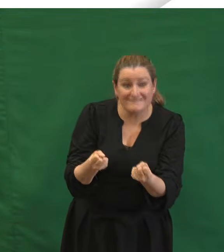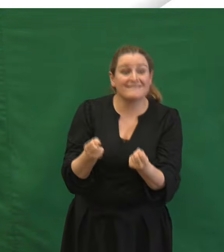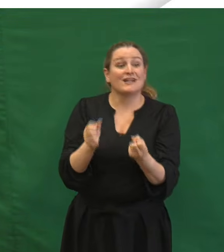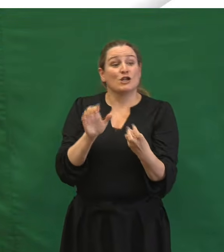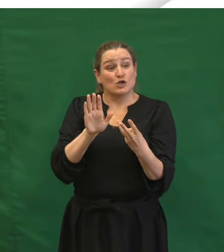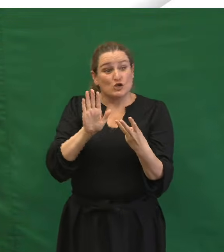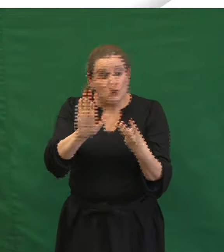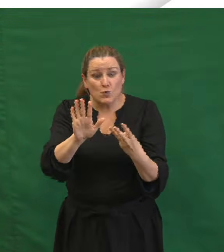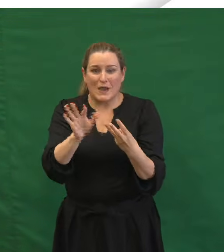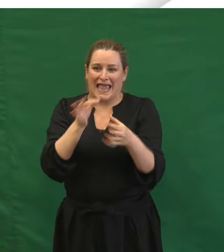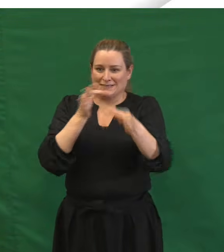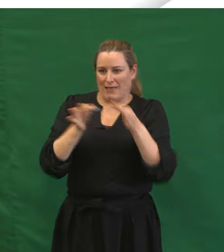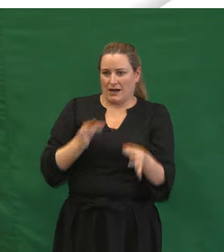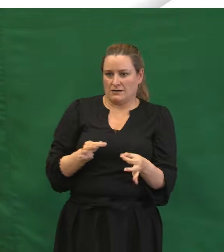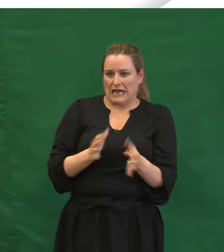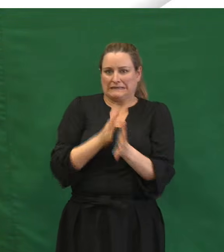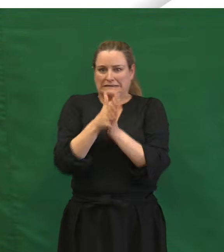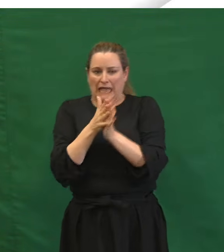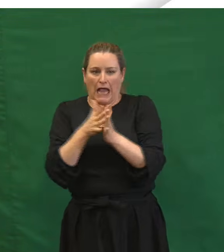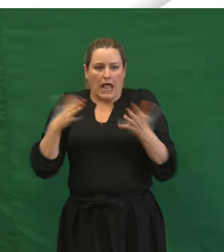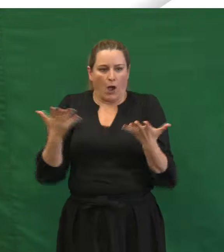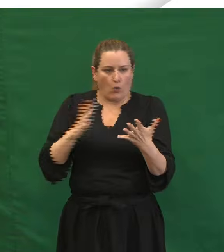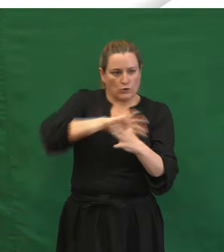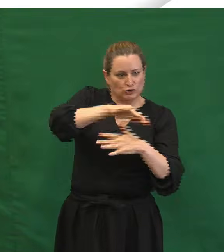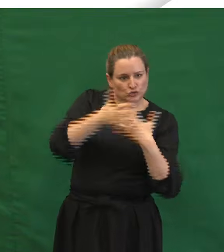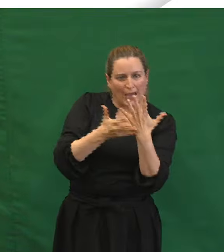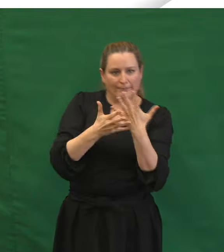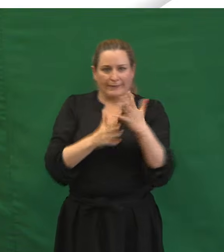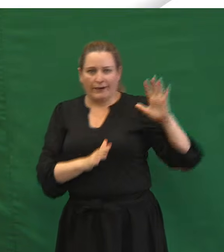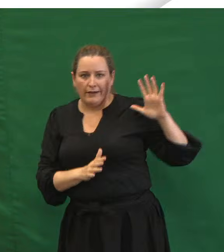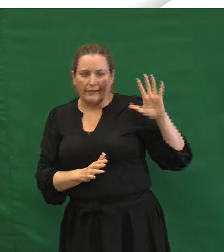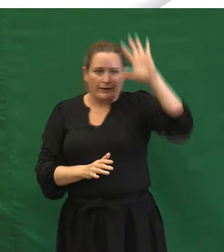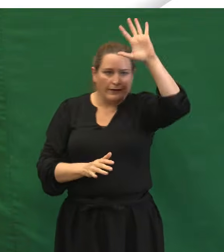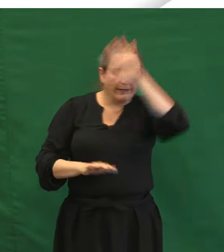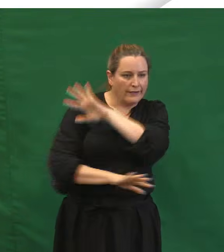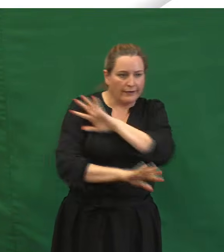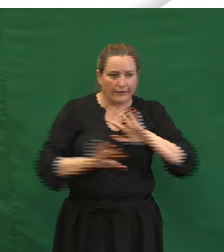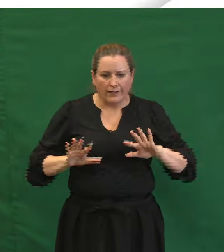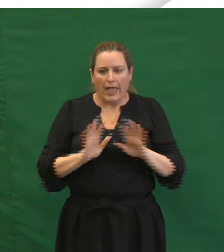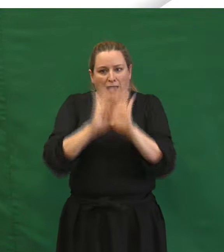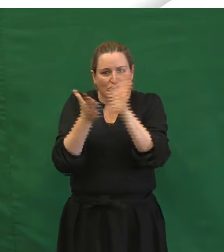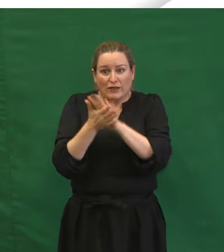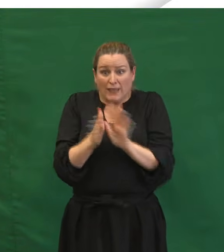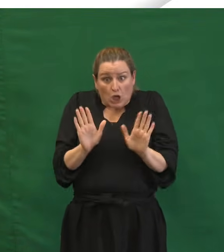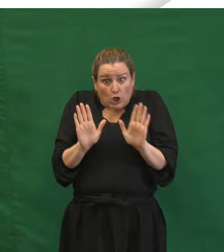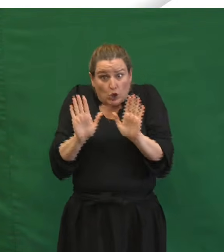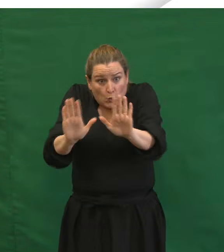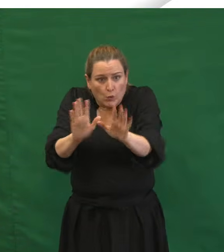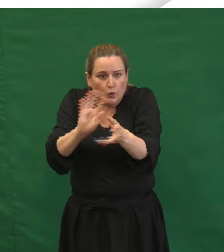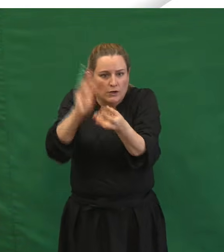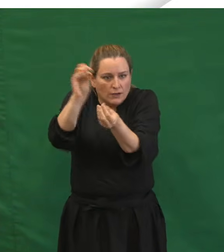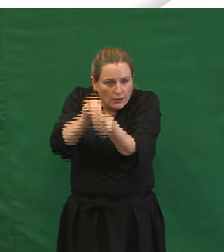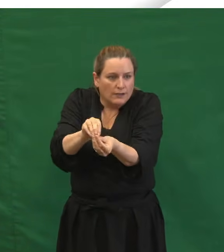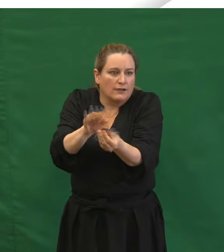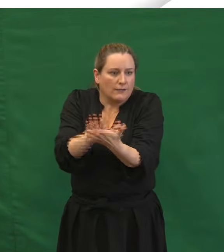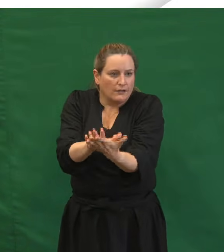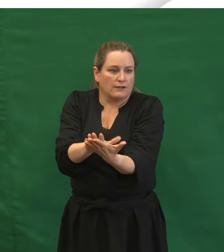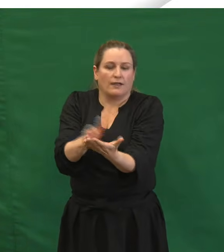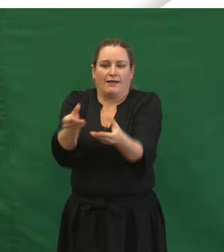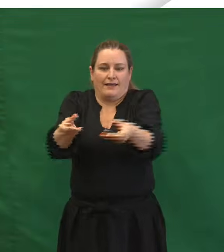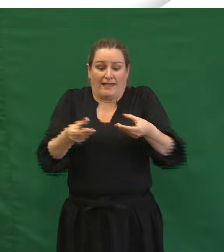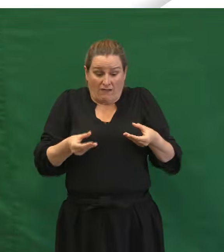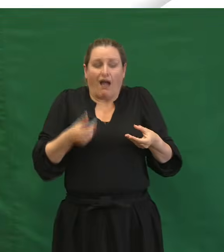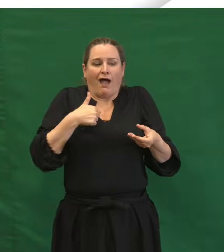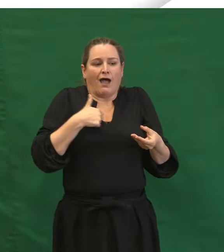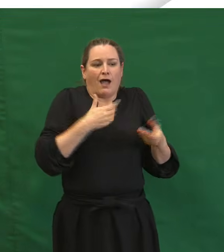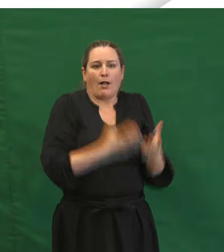sign, this is the position where the sign is signed, whether it's right-handed, left-handed, that's the type of information that you would like to get into a sign bank.